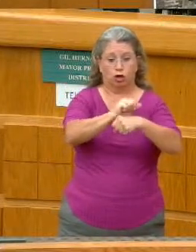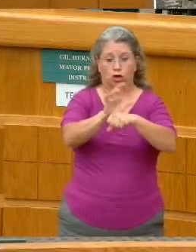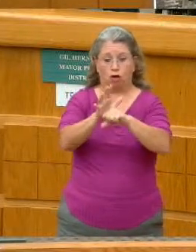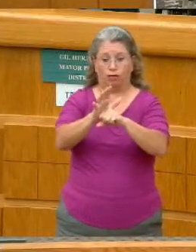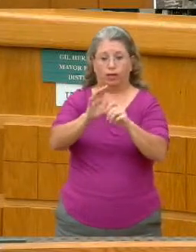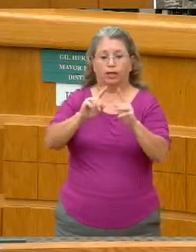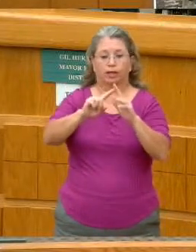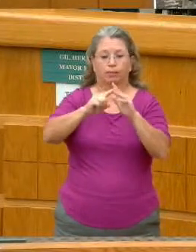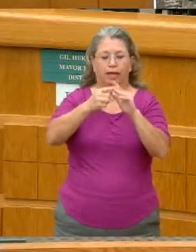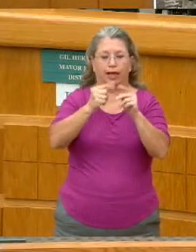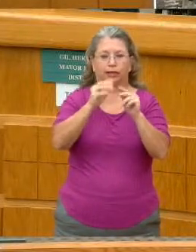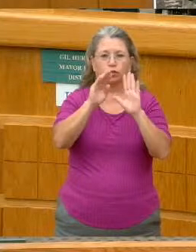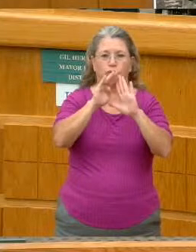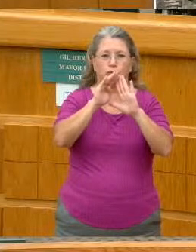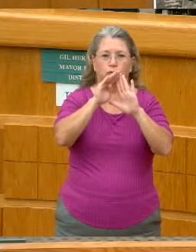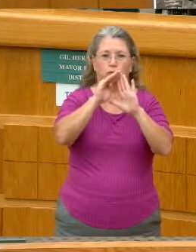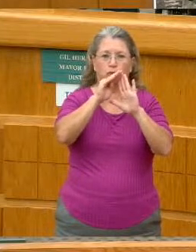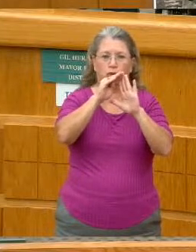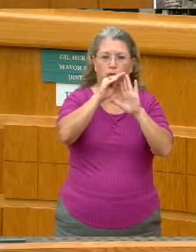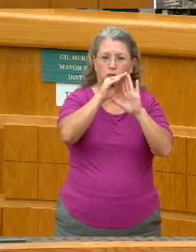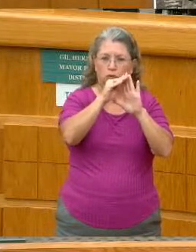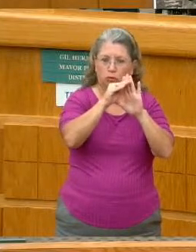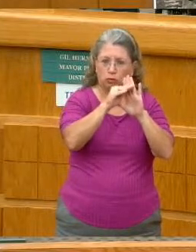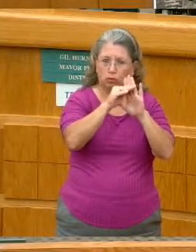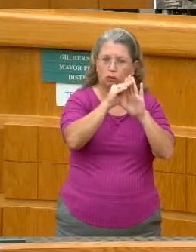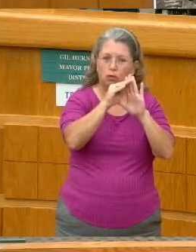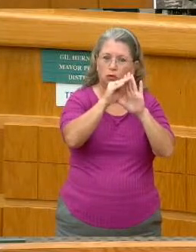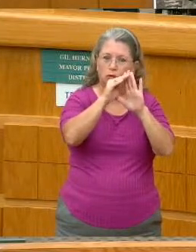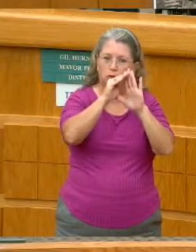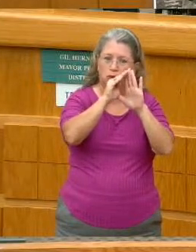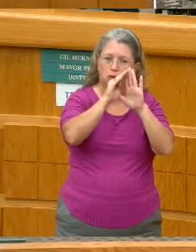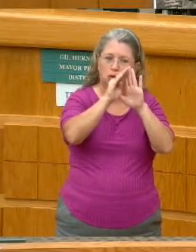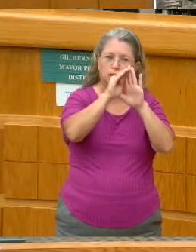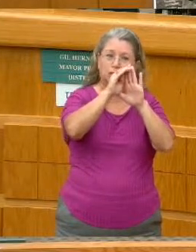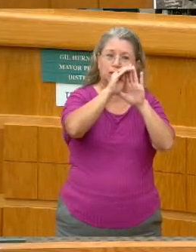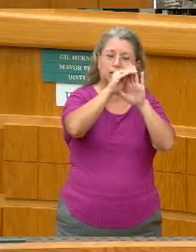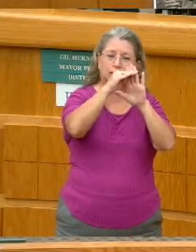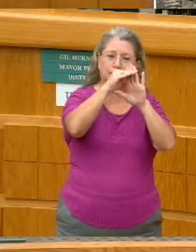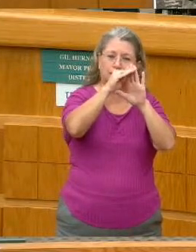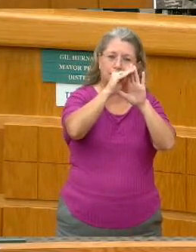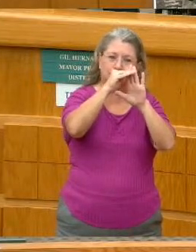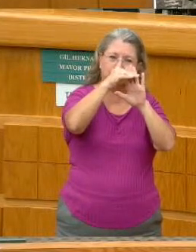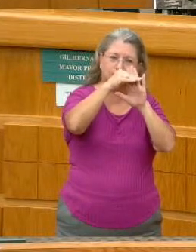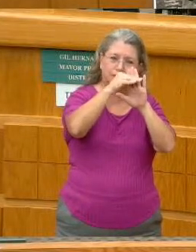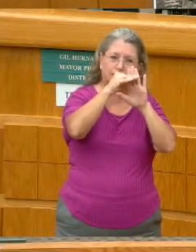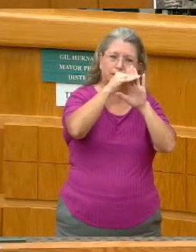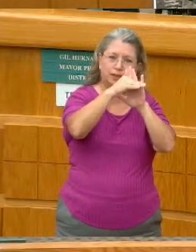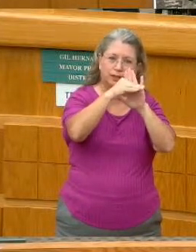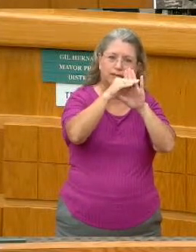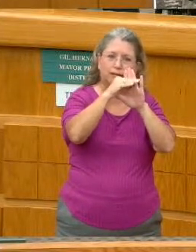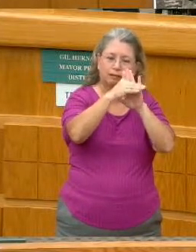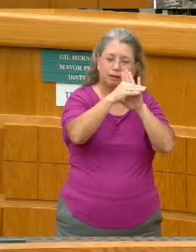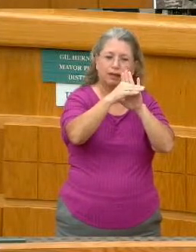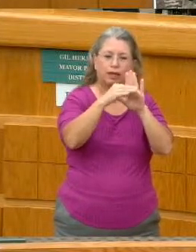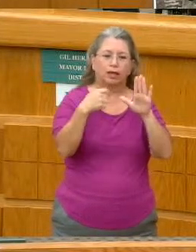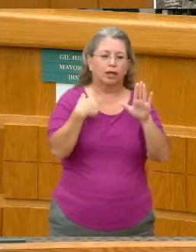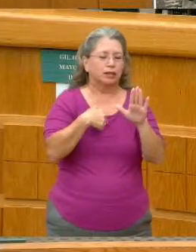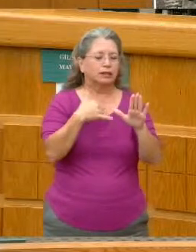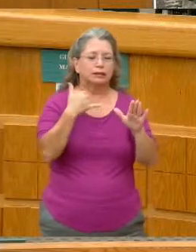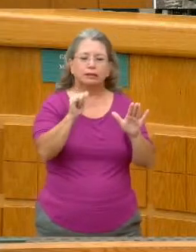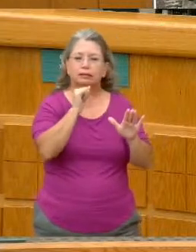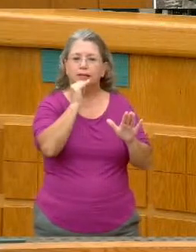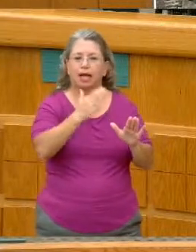us, that the curves flattening were positive. We were still unhappy with the amount of